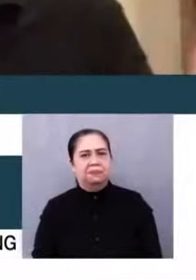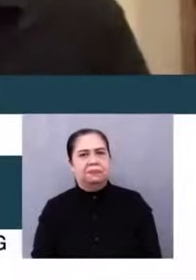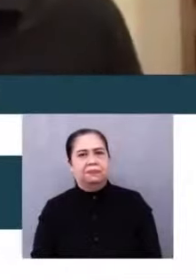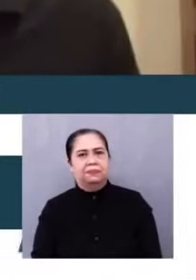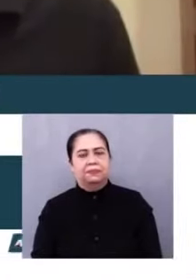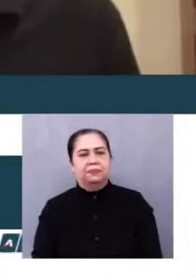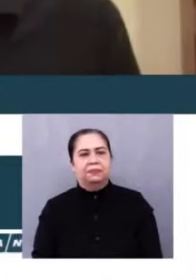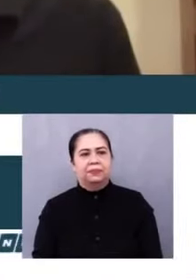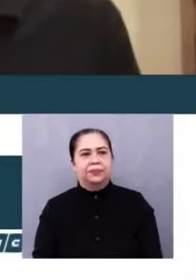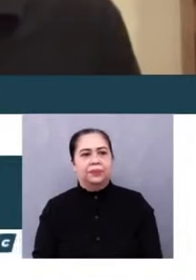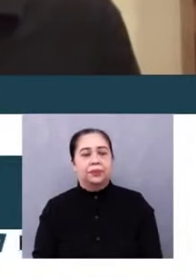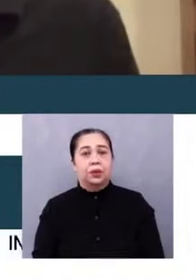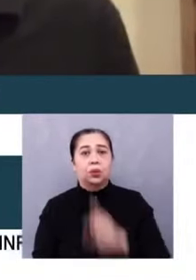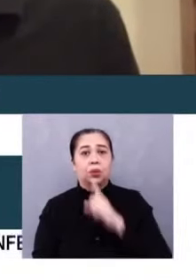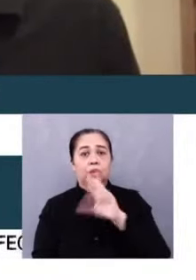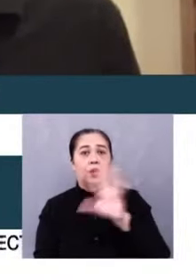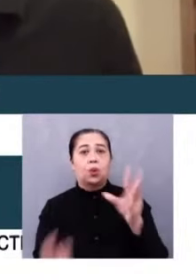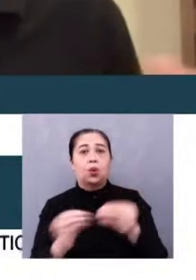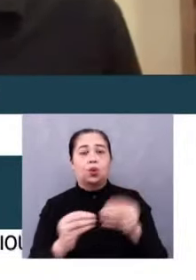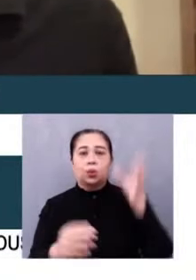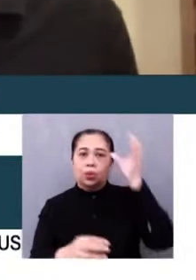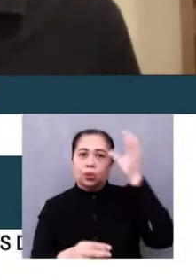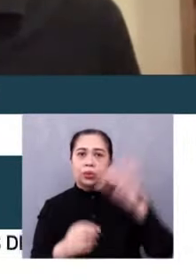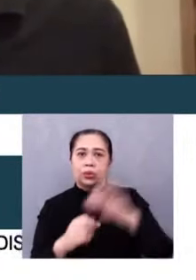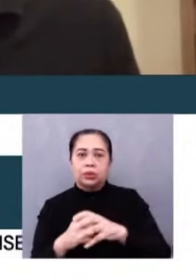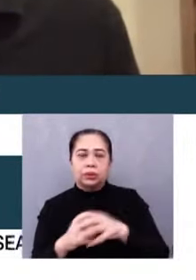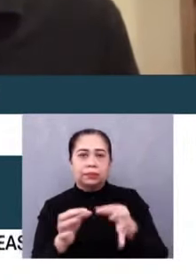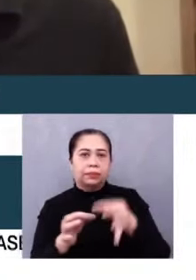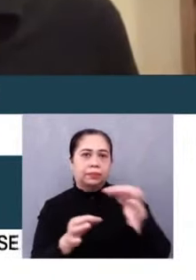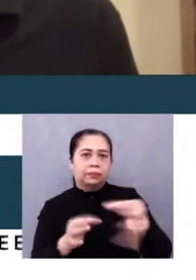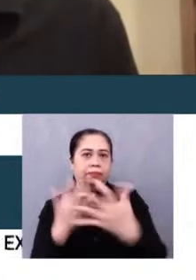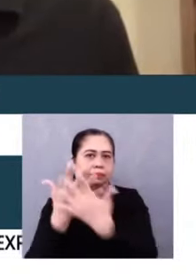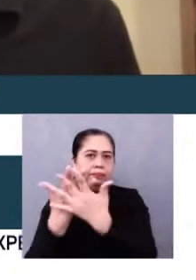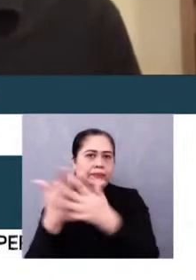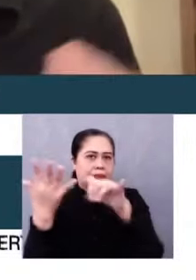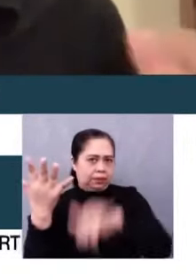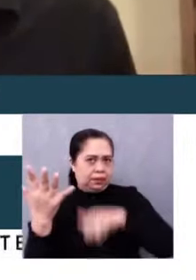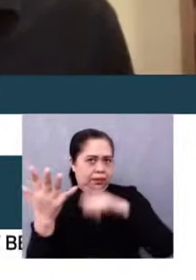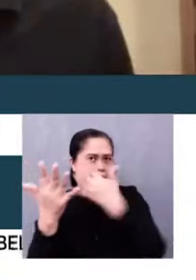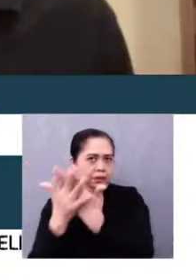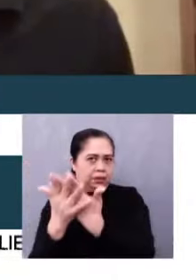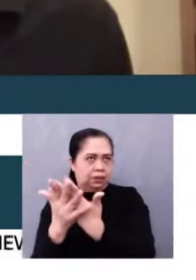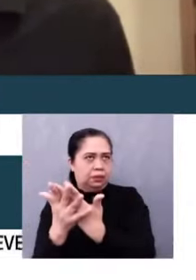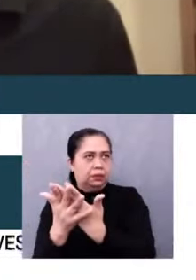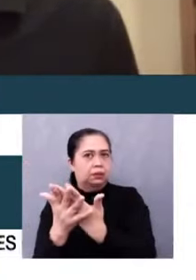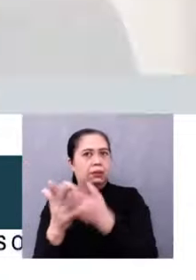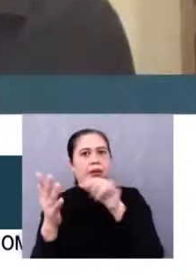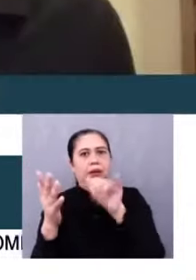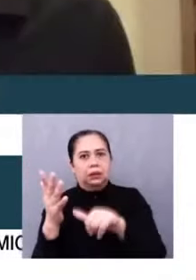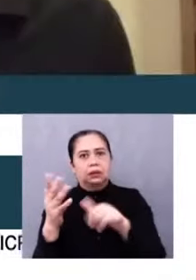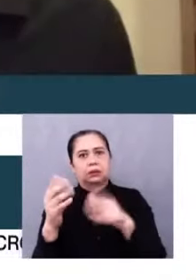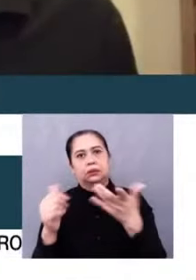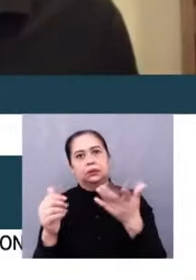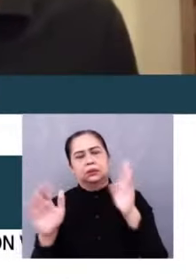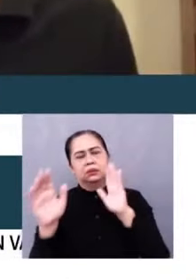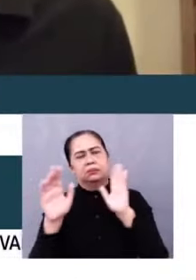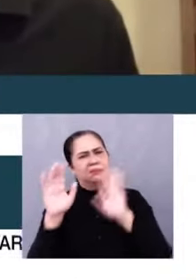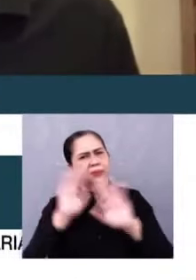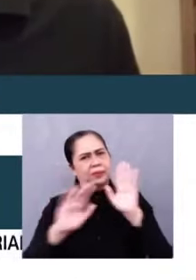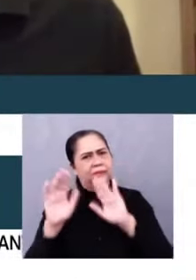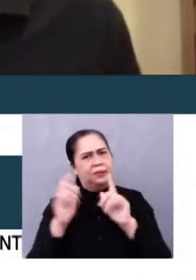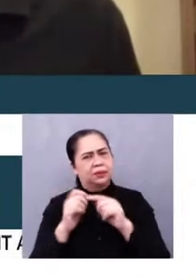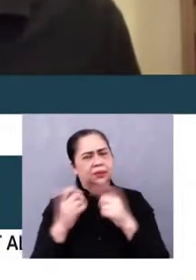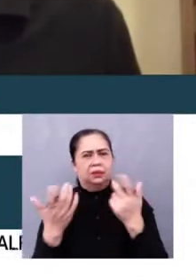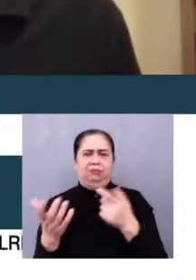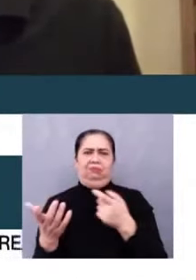It's really the whole concept of extended detention. You know, it's that in itself is already problematic. It's a contentious provision